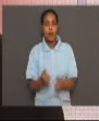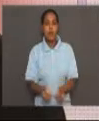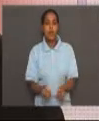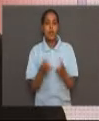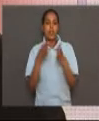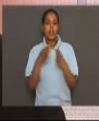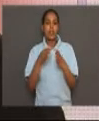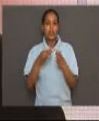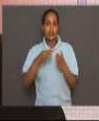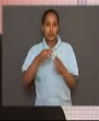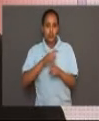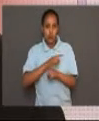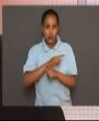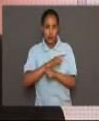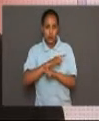many crosslinks.